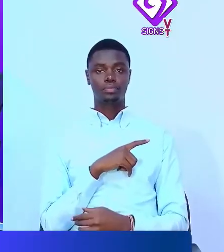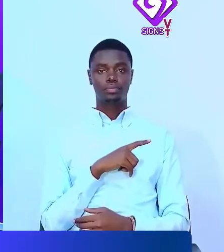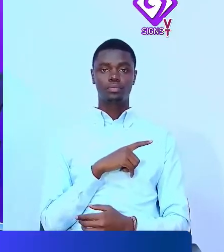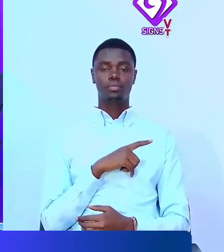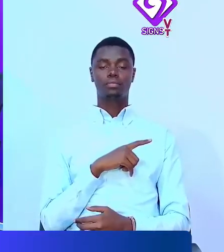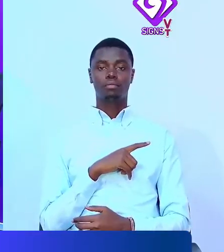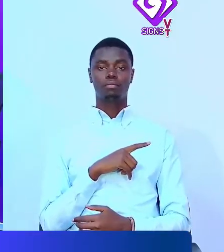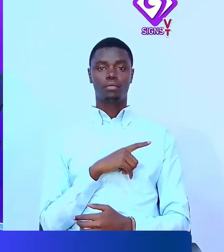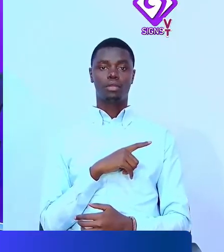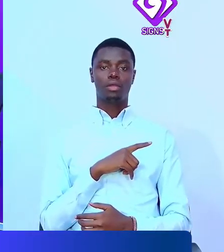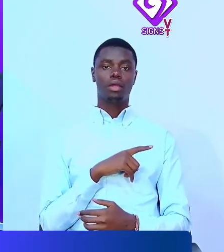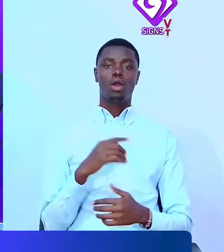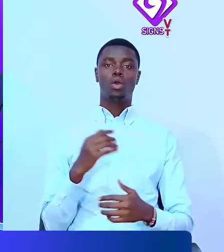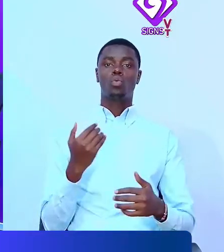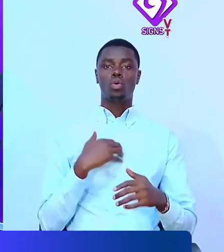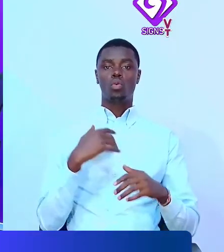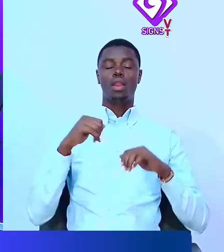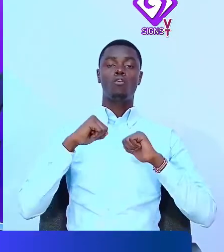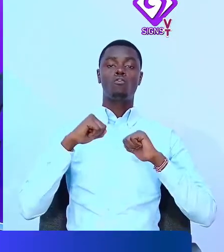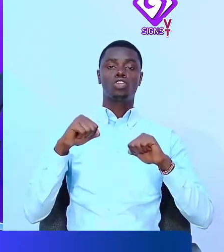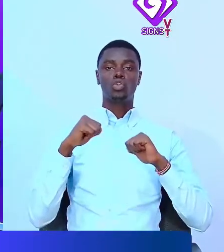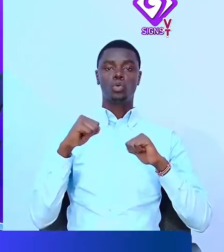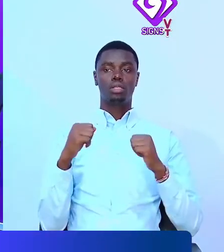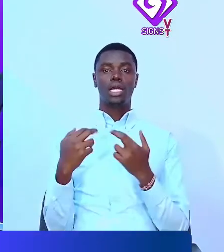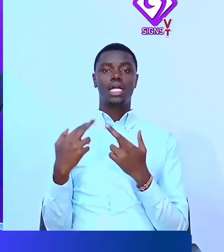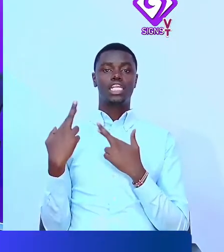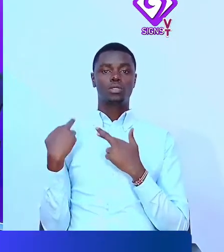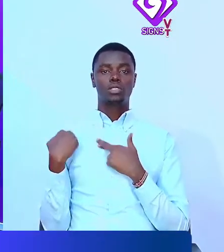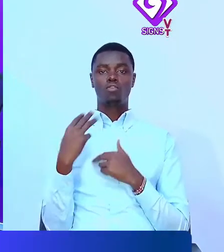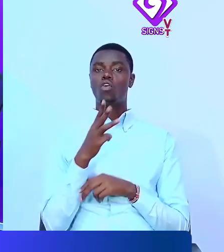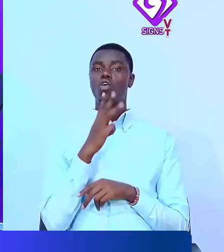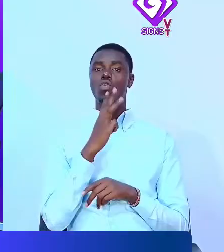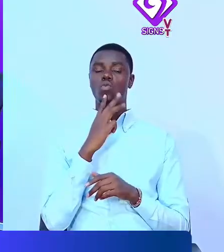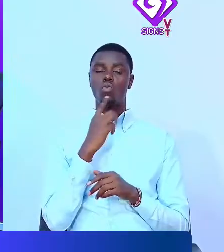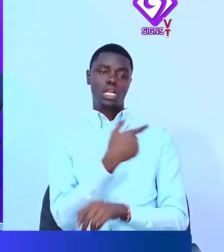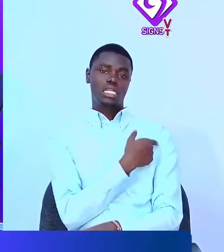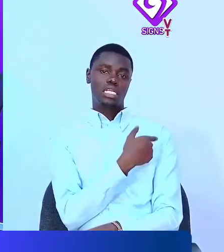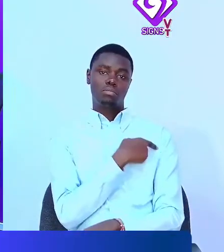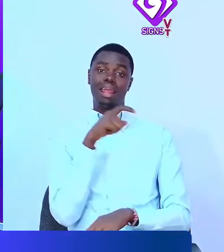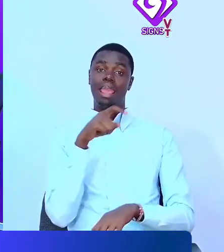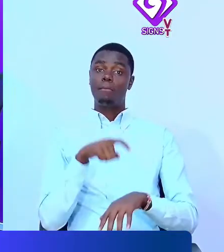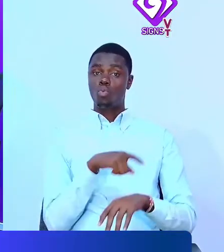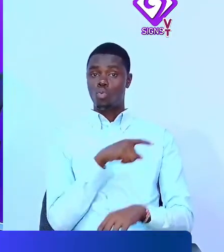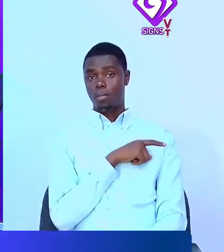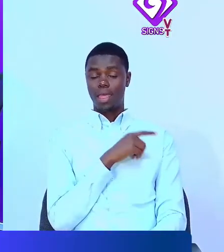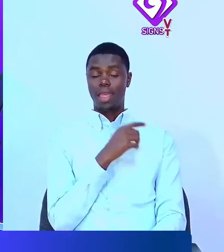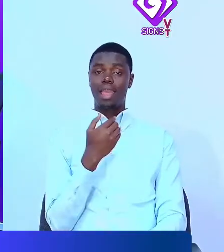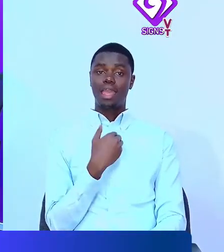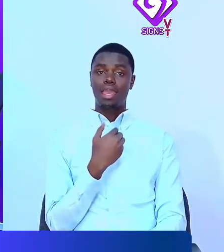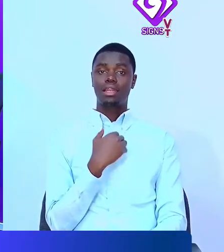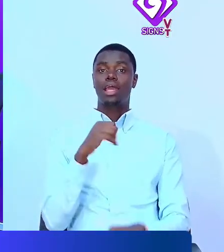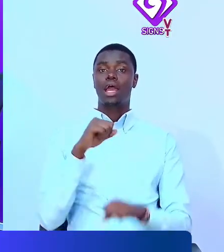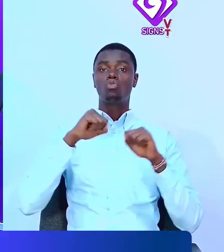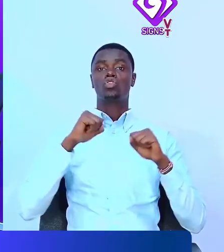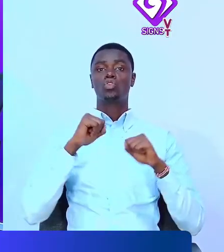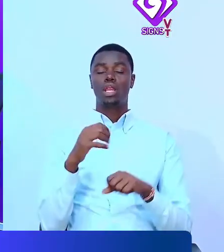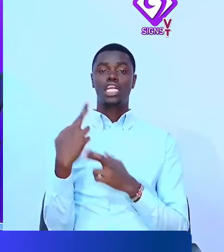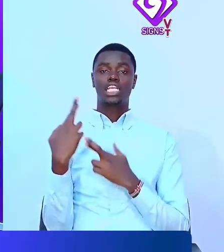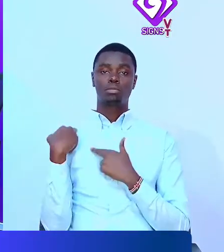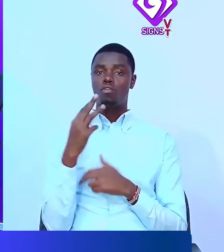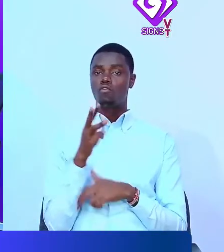there was an officer in charge of water treatment. Embu County. There was an officer who was in charge of water